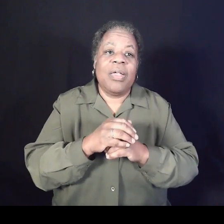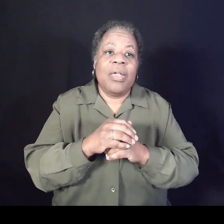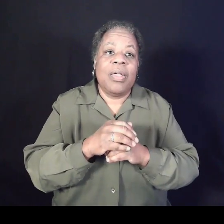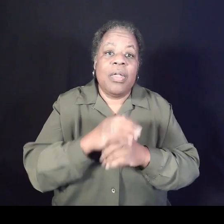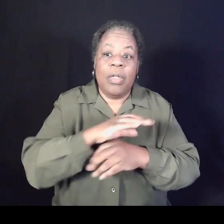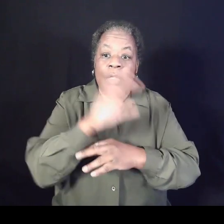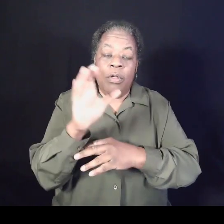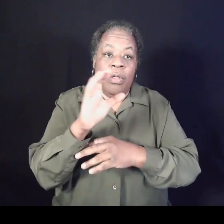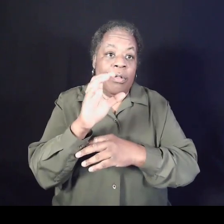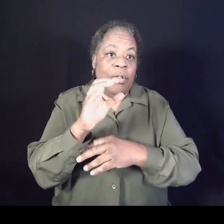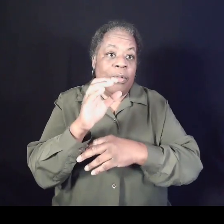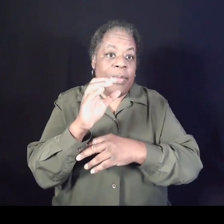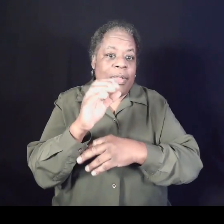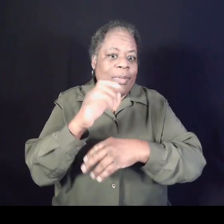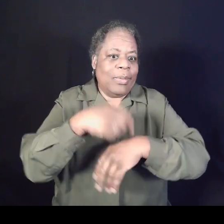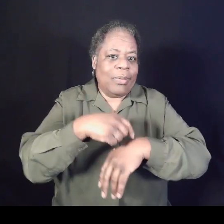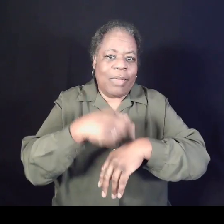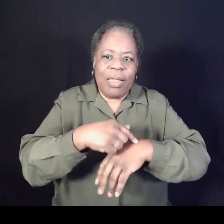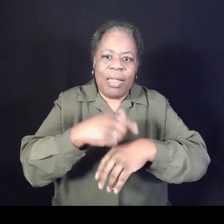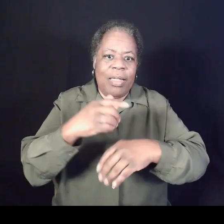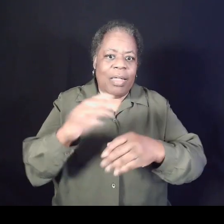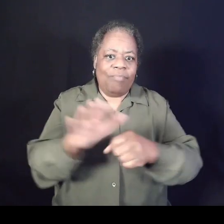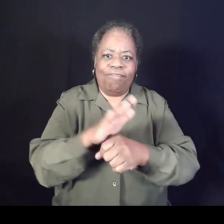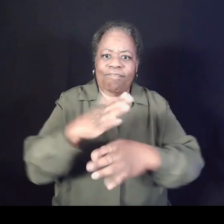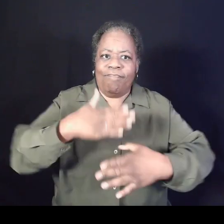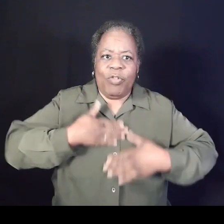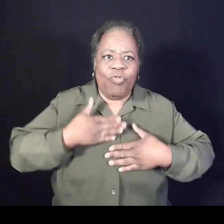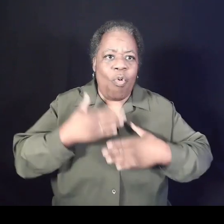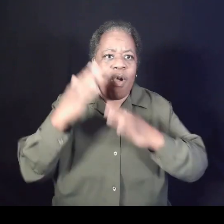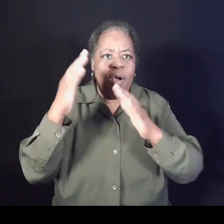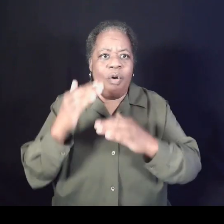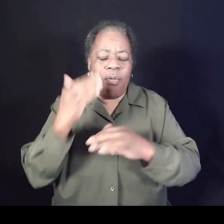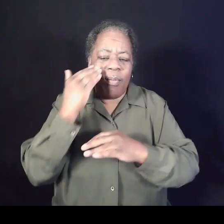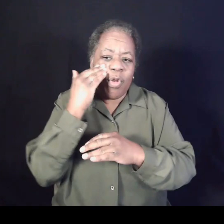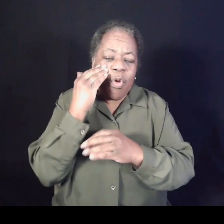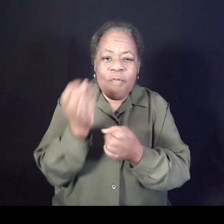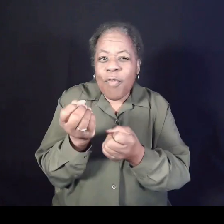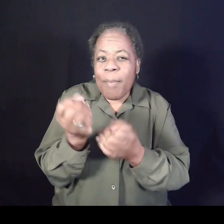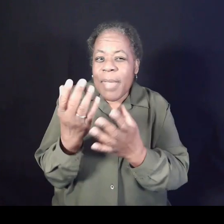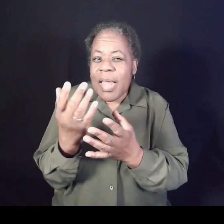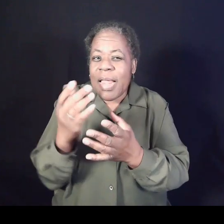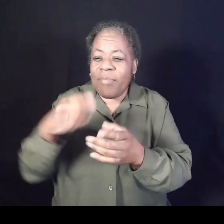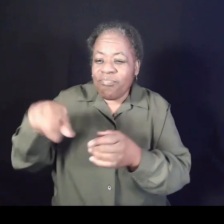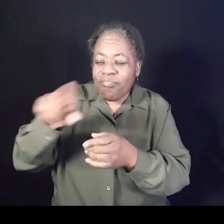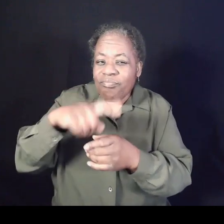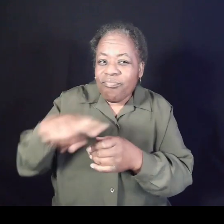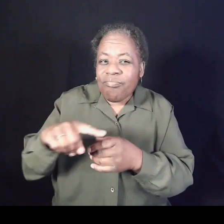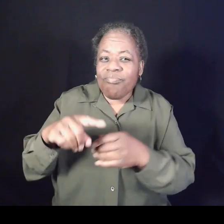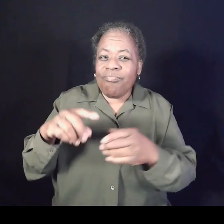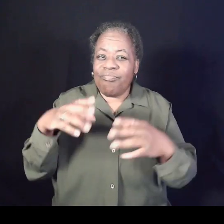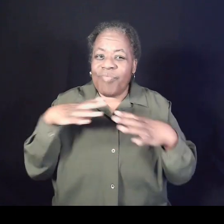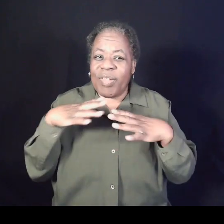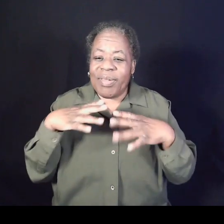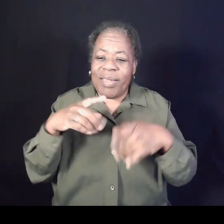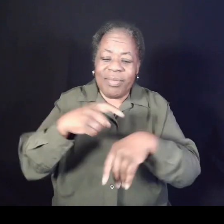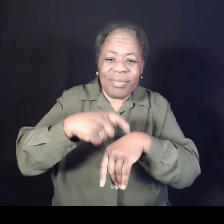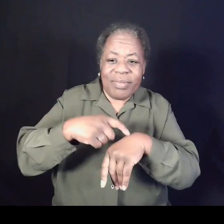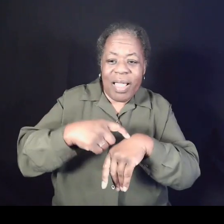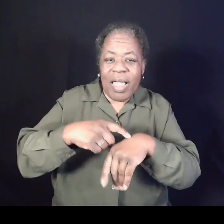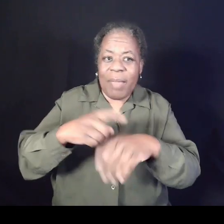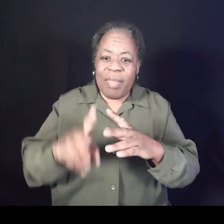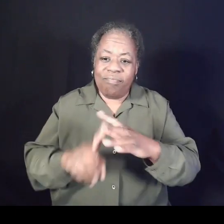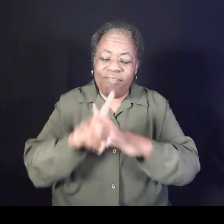season is a time of joy and hope, we know that for many, the holidays can also be a time that might bring up pain, hurt, or